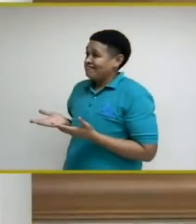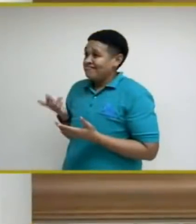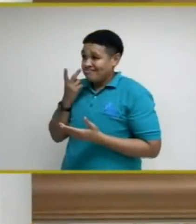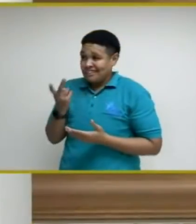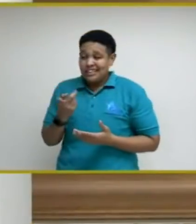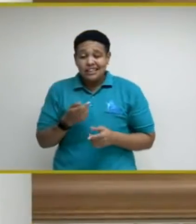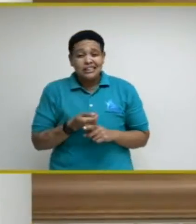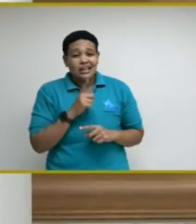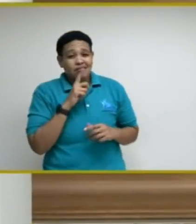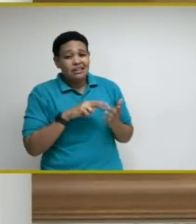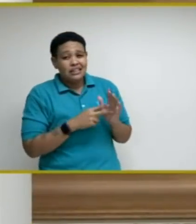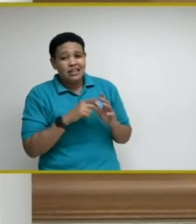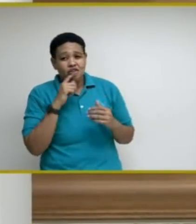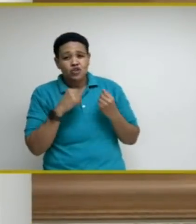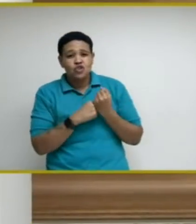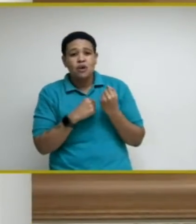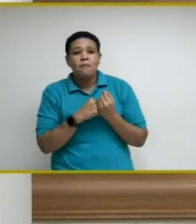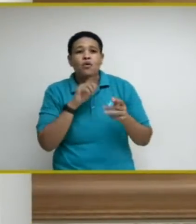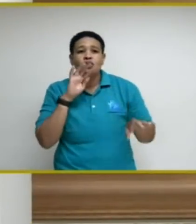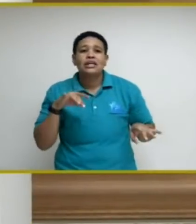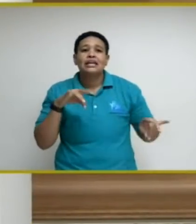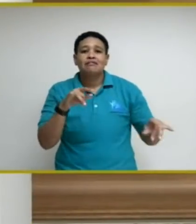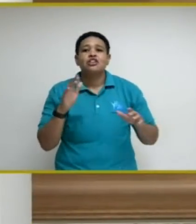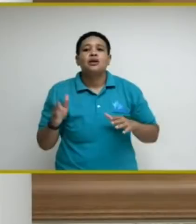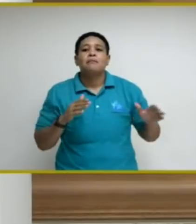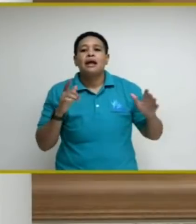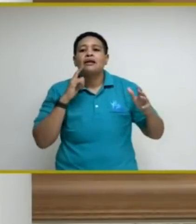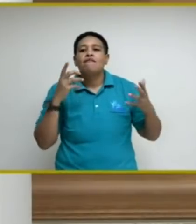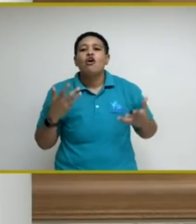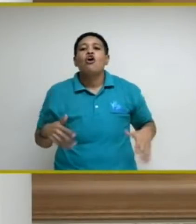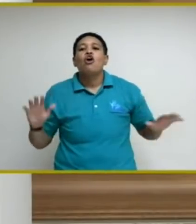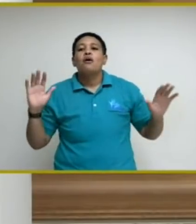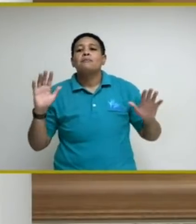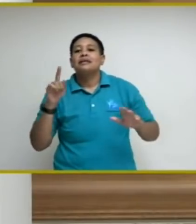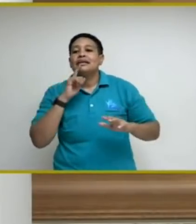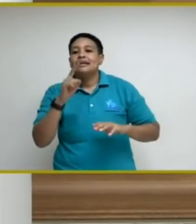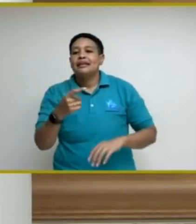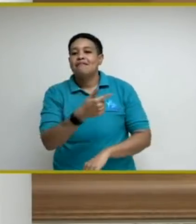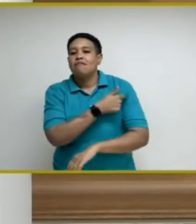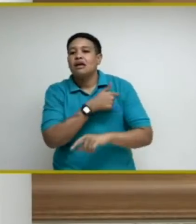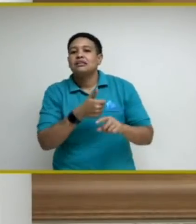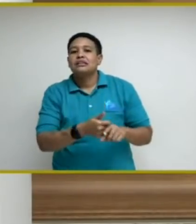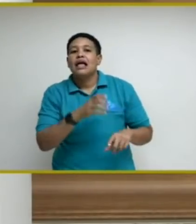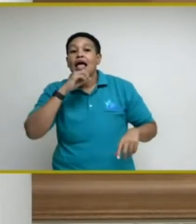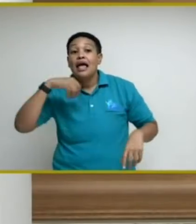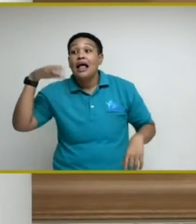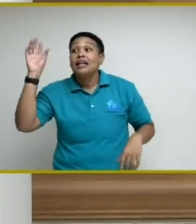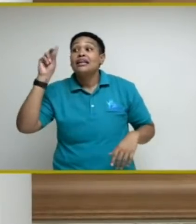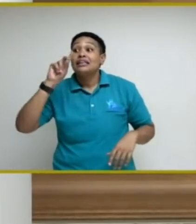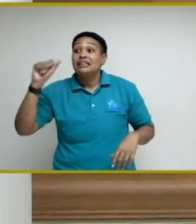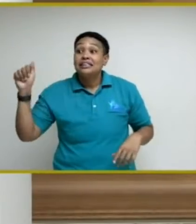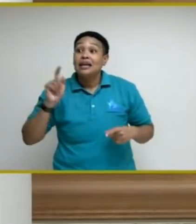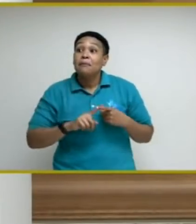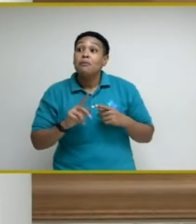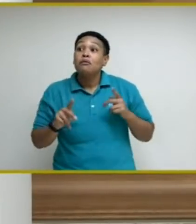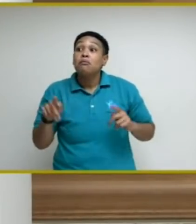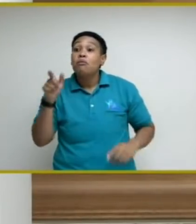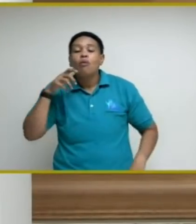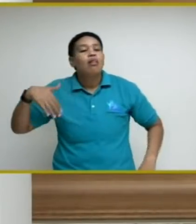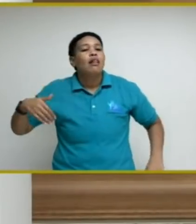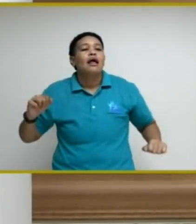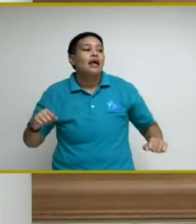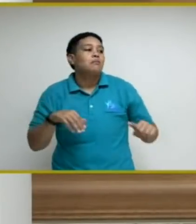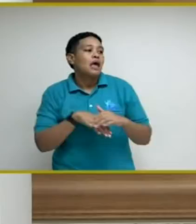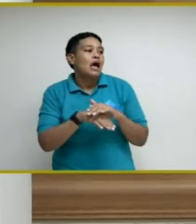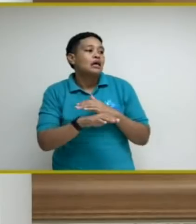support efficient planning for the complete vaccination of the elderly, the disabled, the shut-ins who are otherwise unable to access